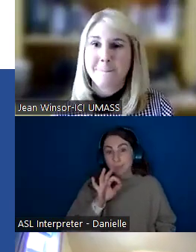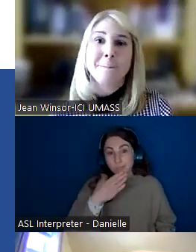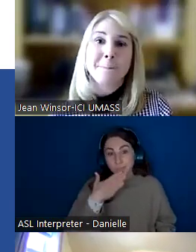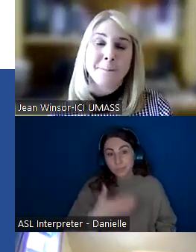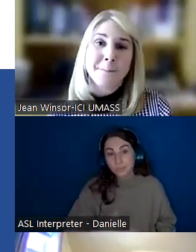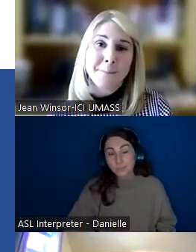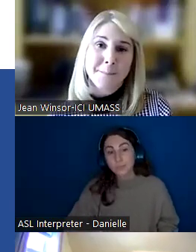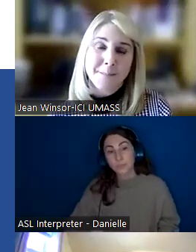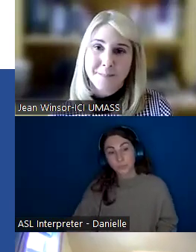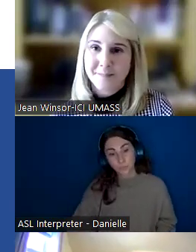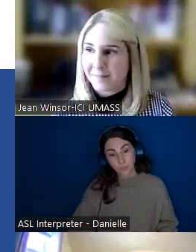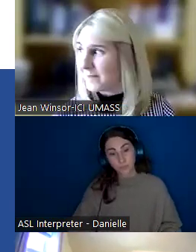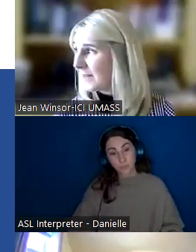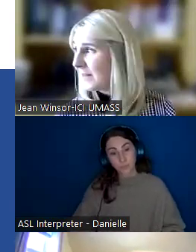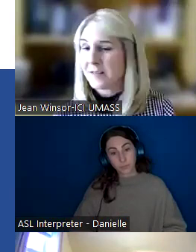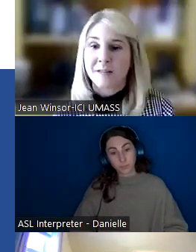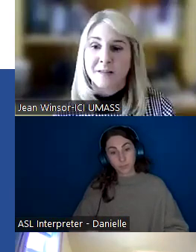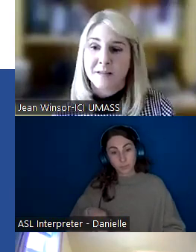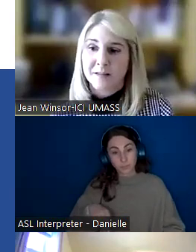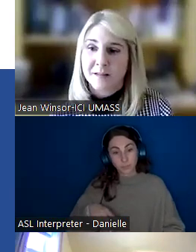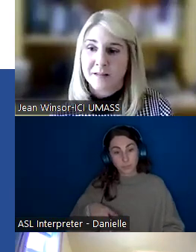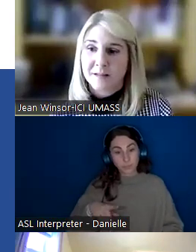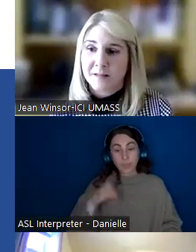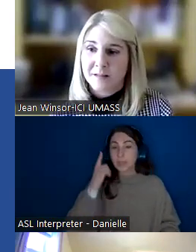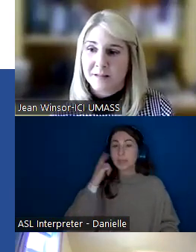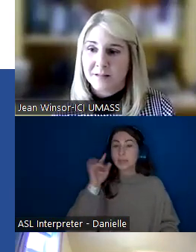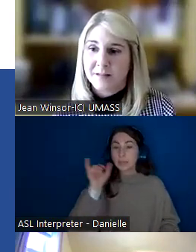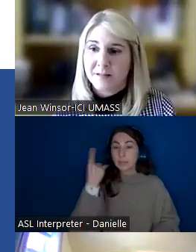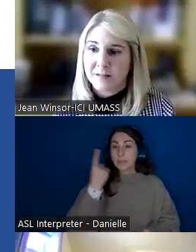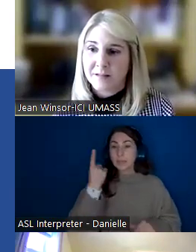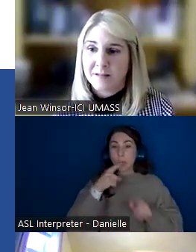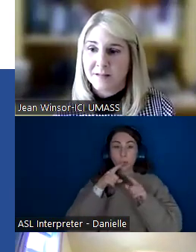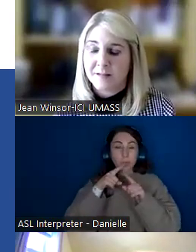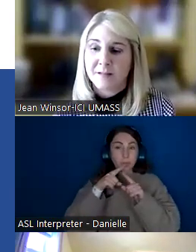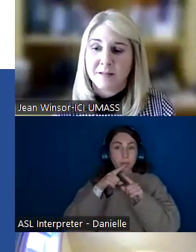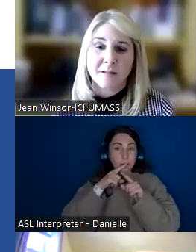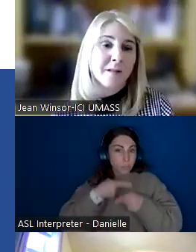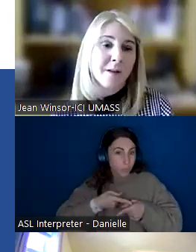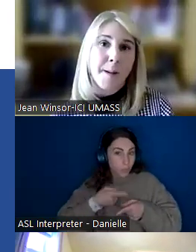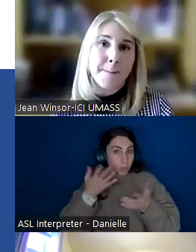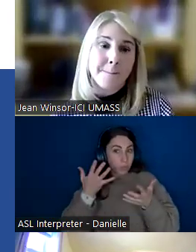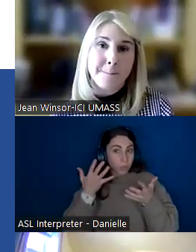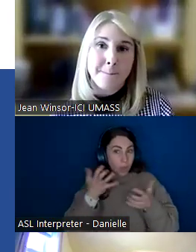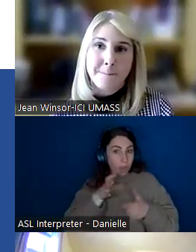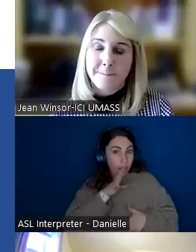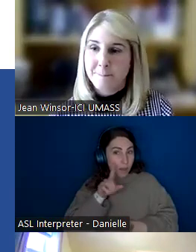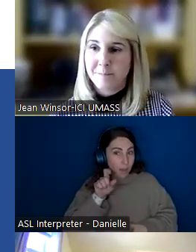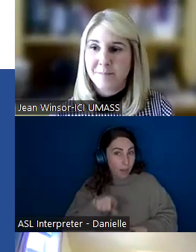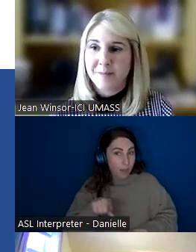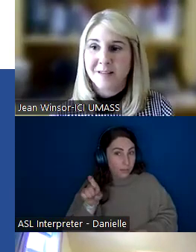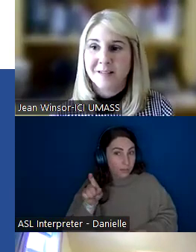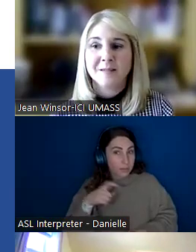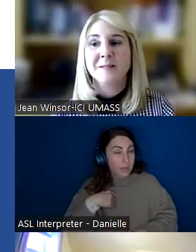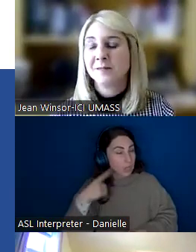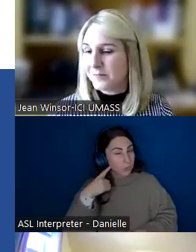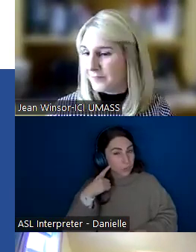Jean. Are we getting somebody maybe that's just unmuted and has a question they'd like to ask verbally? I'm just gonna pause for a minute because I thought